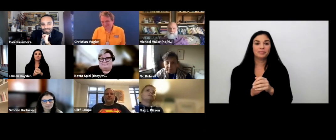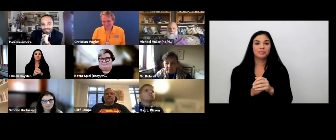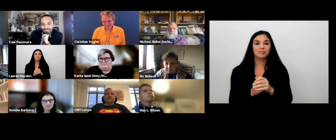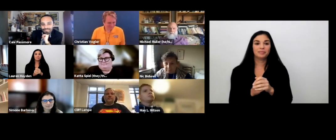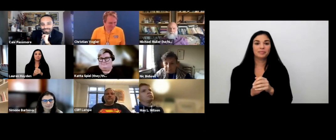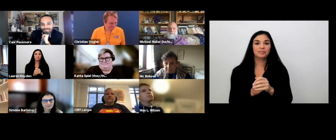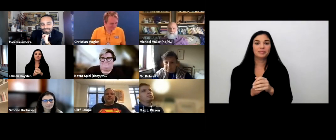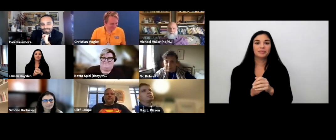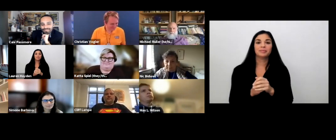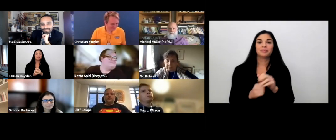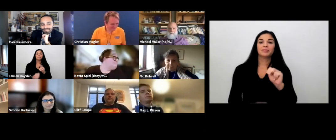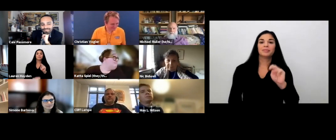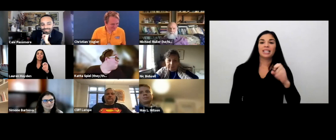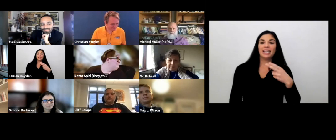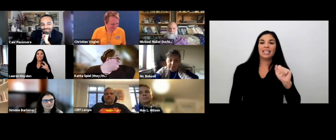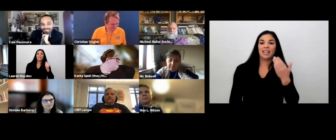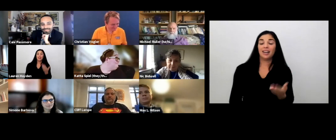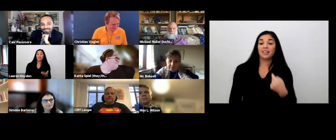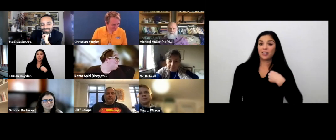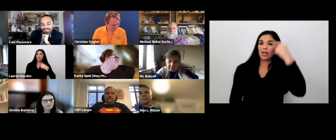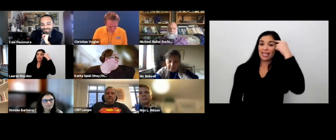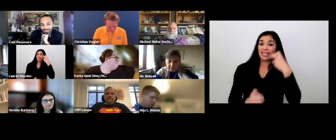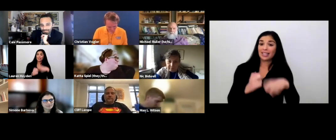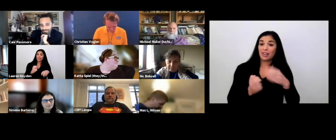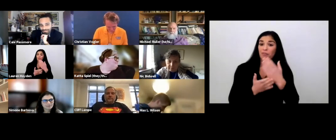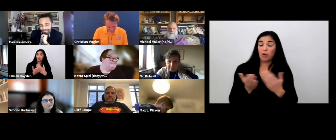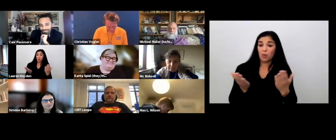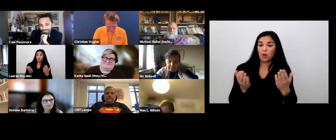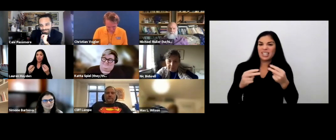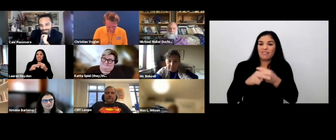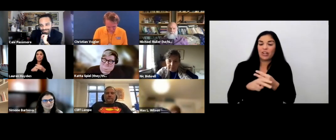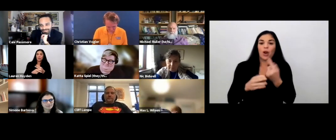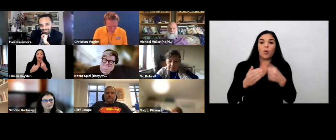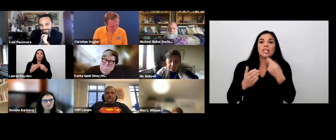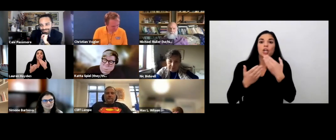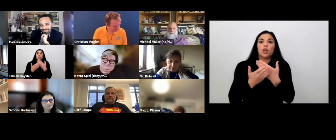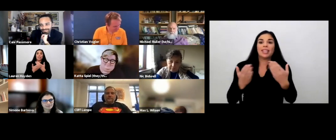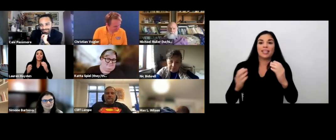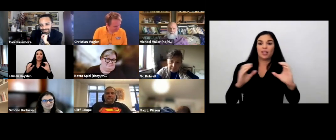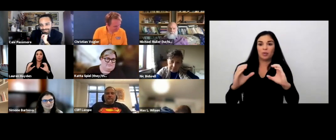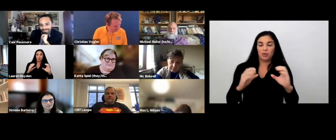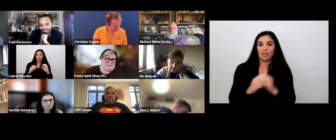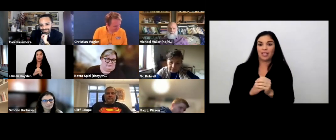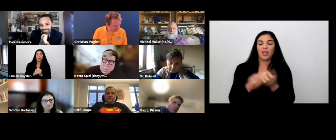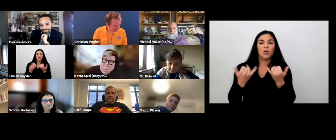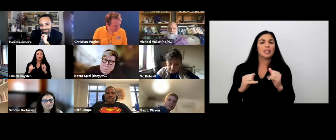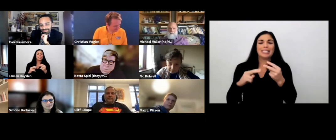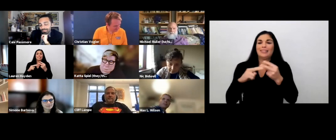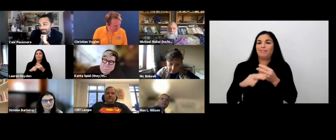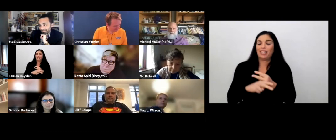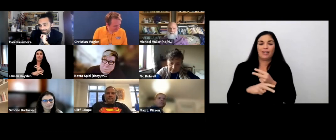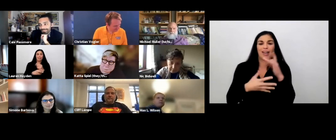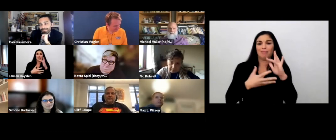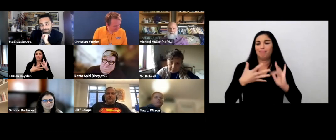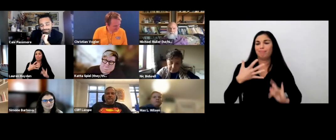I think the hard part here might be to figure out even what is a good thing to communicate, right? I mean, we're still figuring out